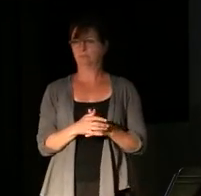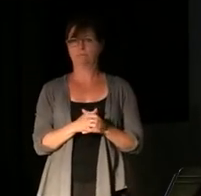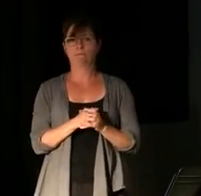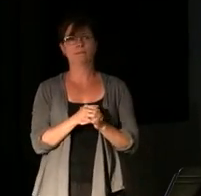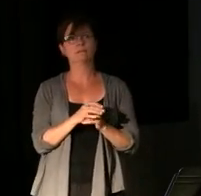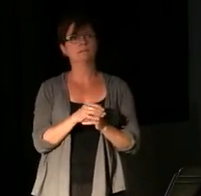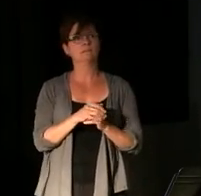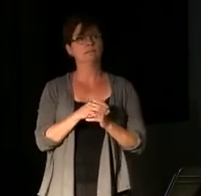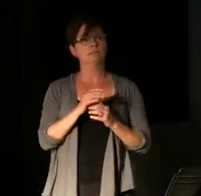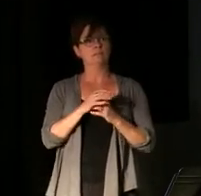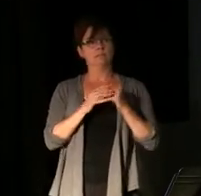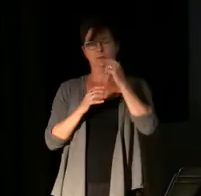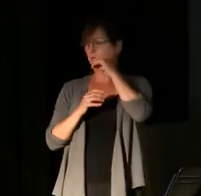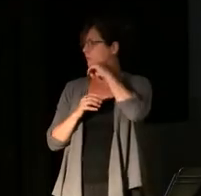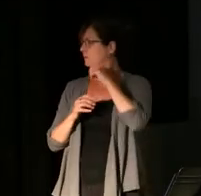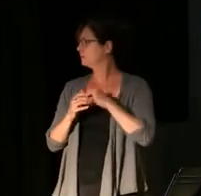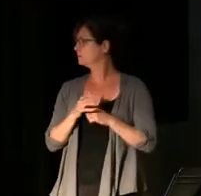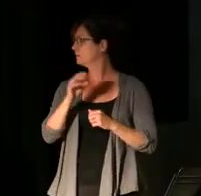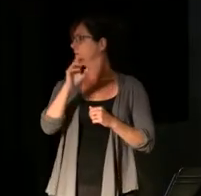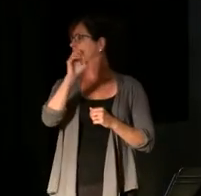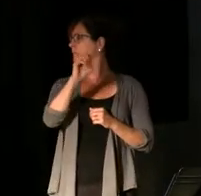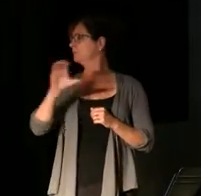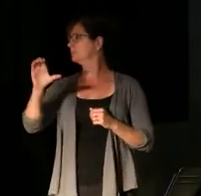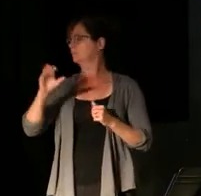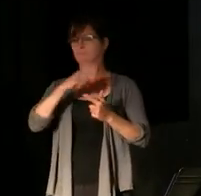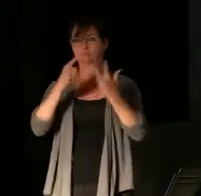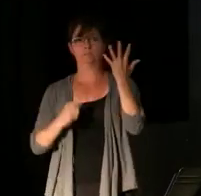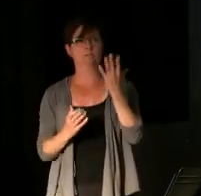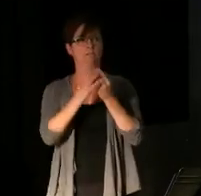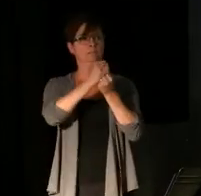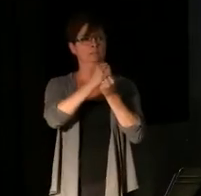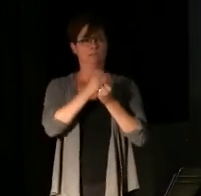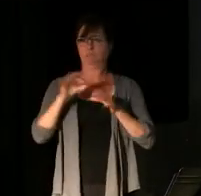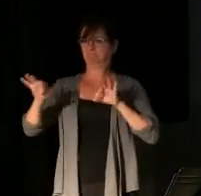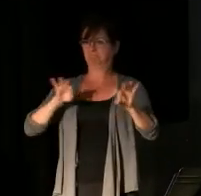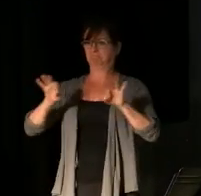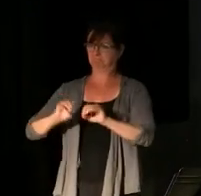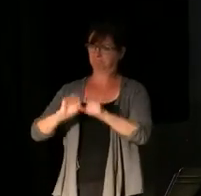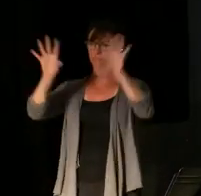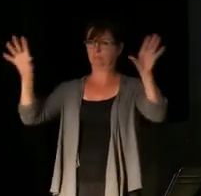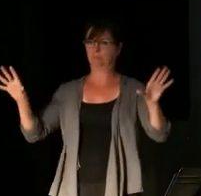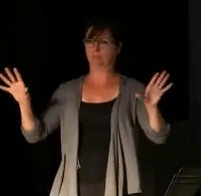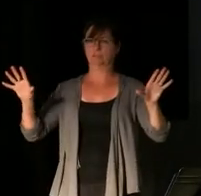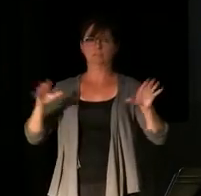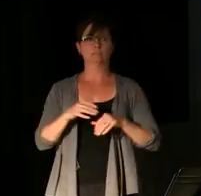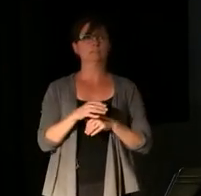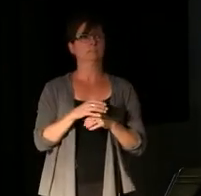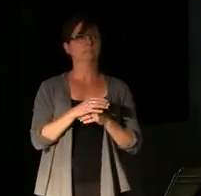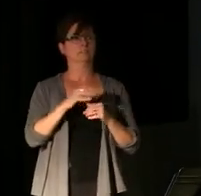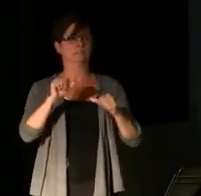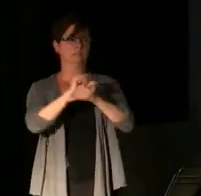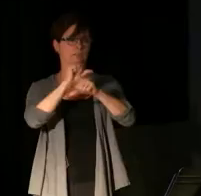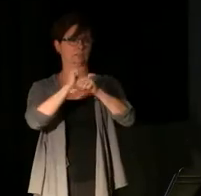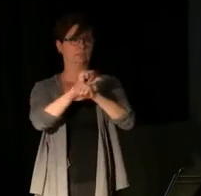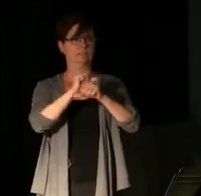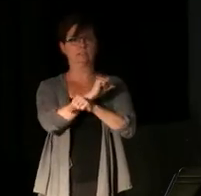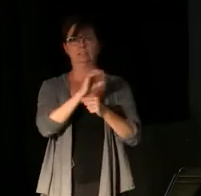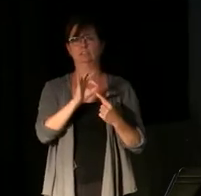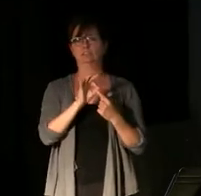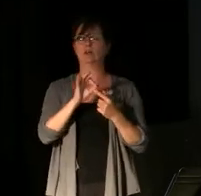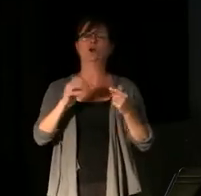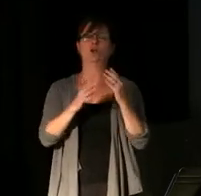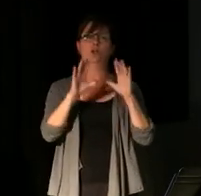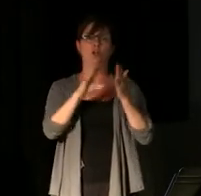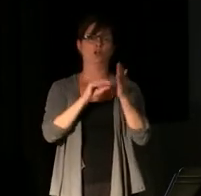That covers most of ECC, explicitly told to you by me. You learn rec skills, especially in the band.